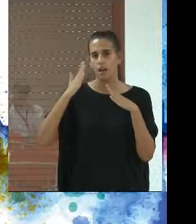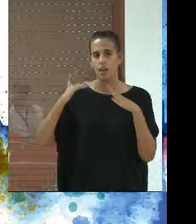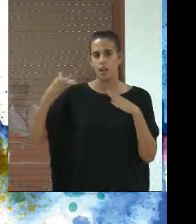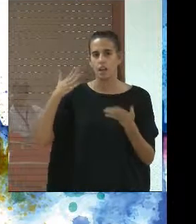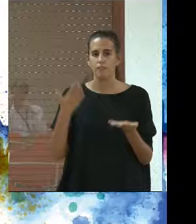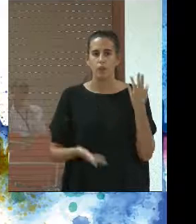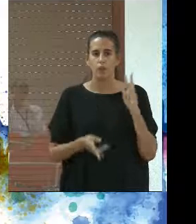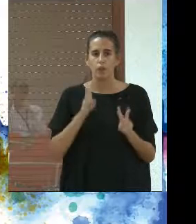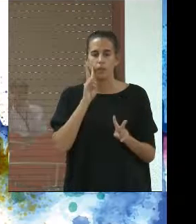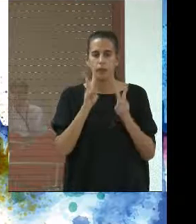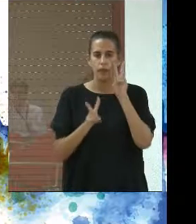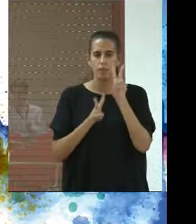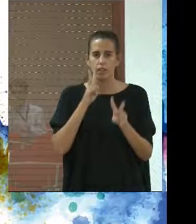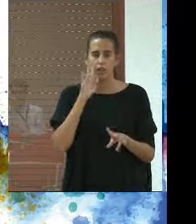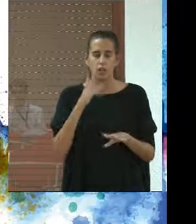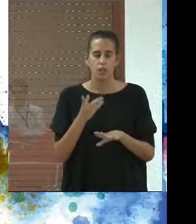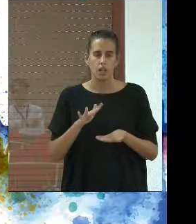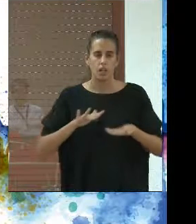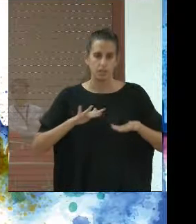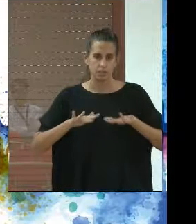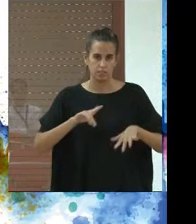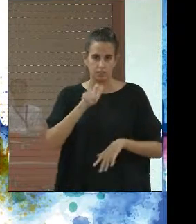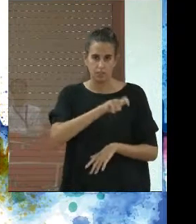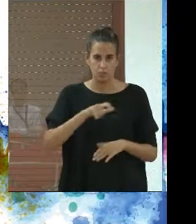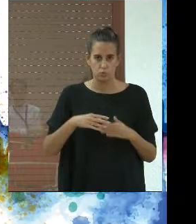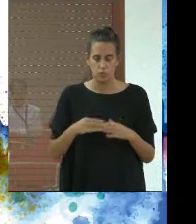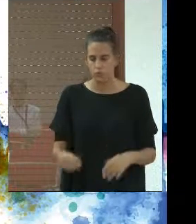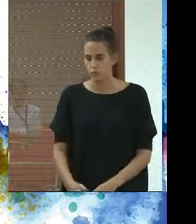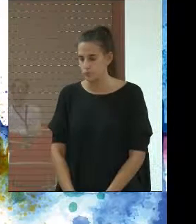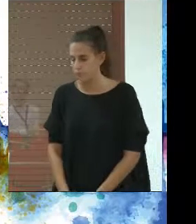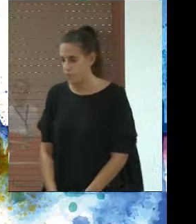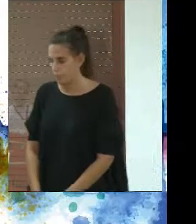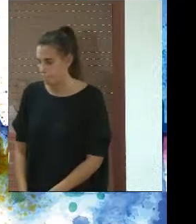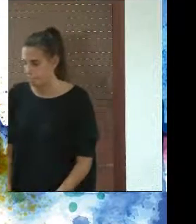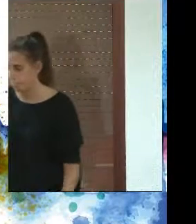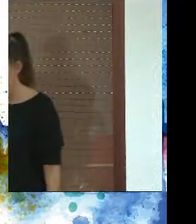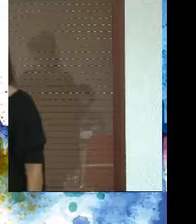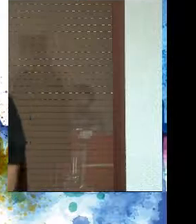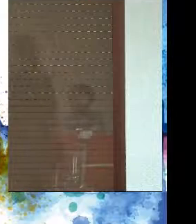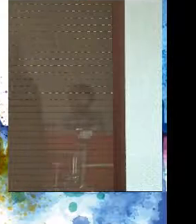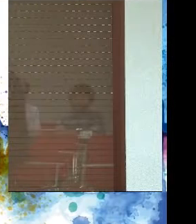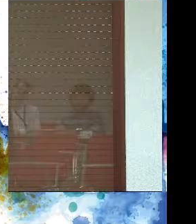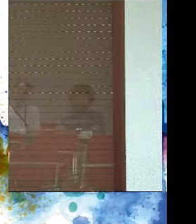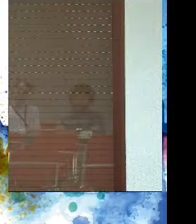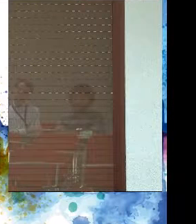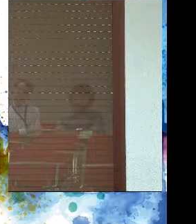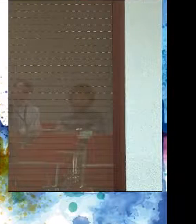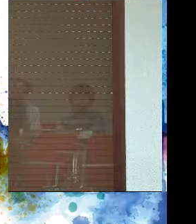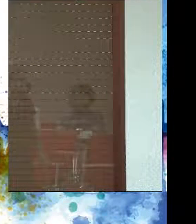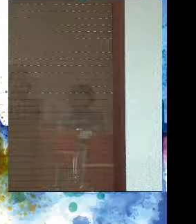to build a scale of to evaluate the optical perception of the